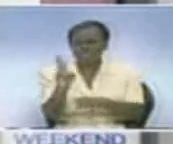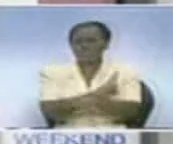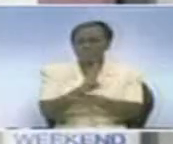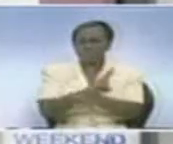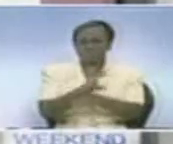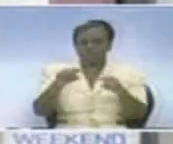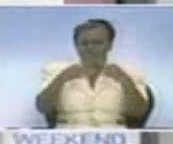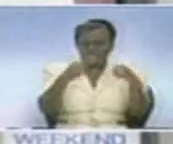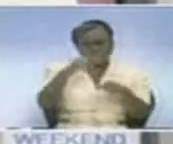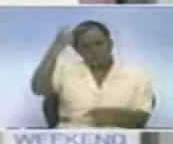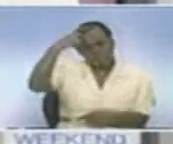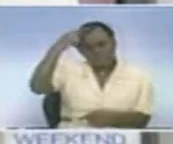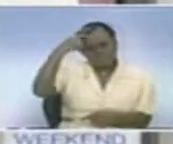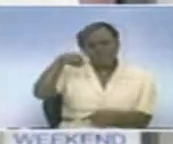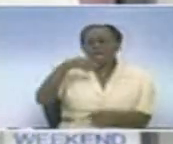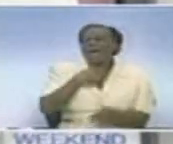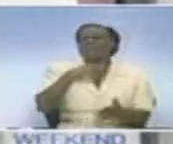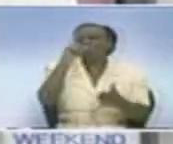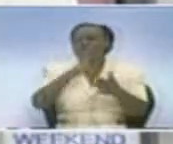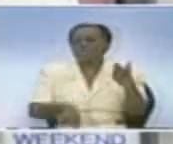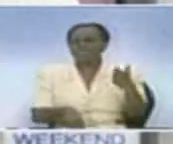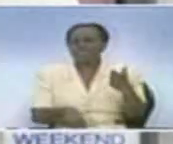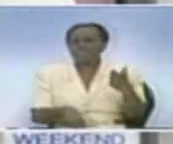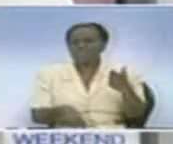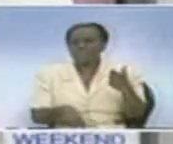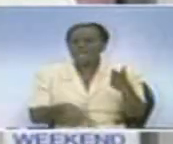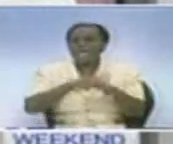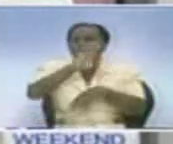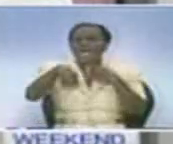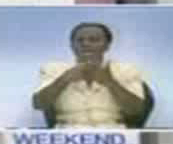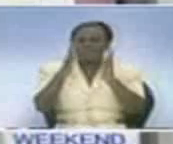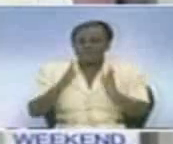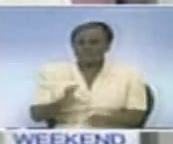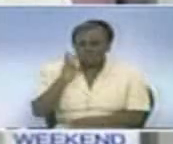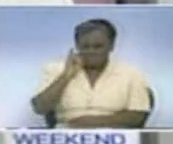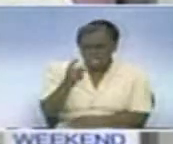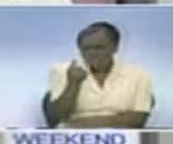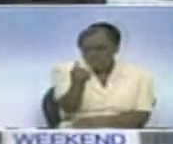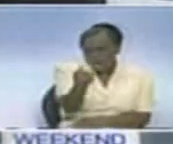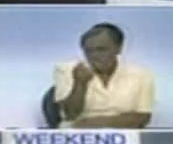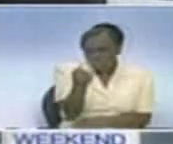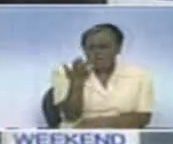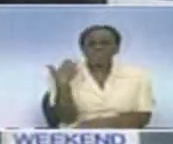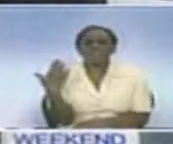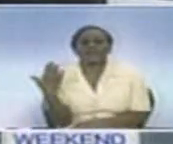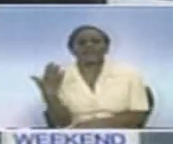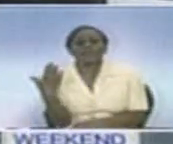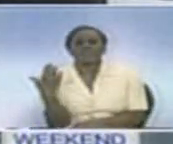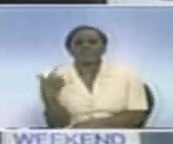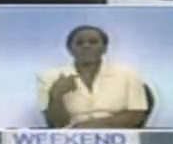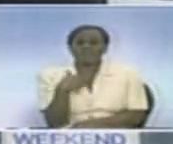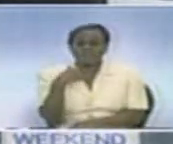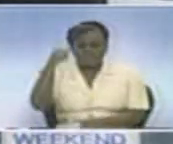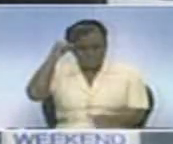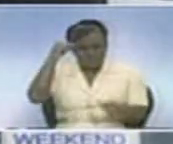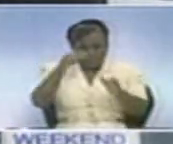victim's mentality, what do you have there? You get everybody is looking at a small thing. All right. Peketoni. I'd like to refer you to